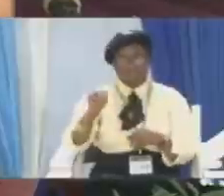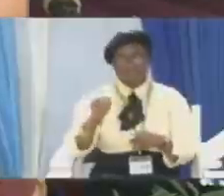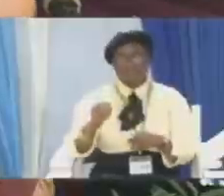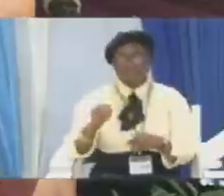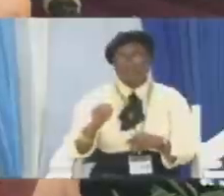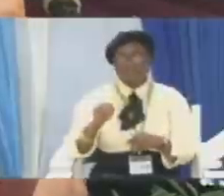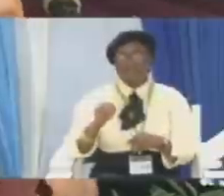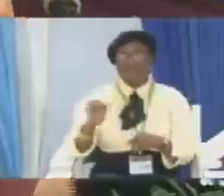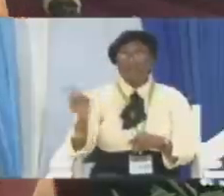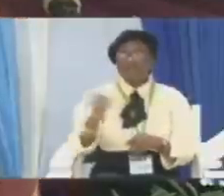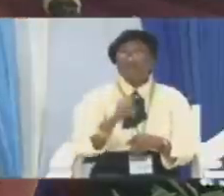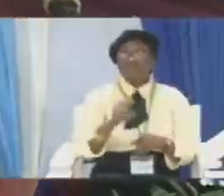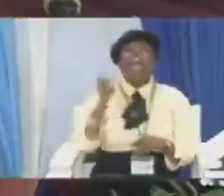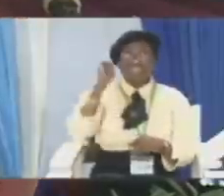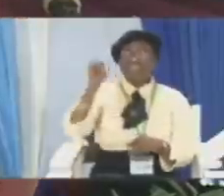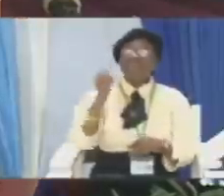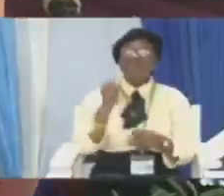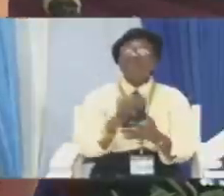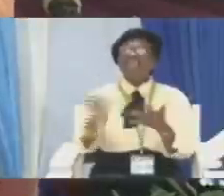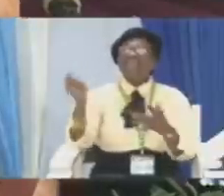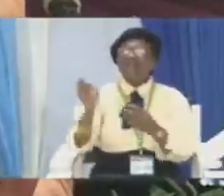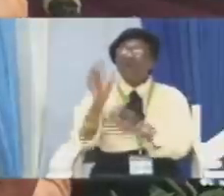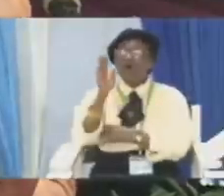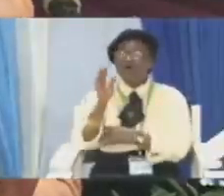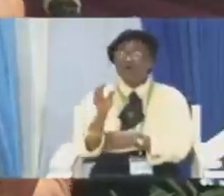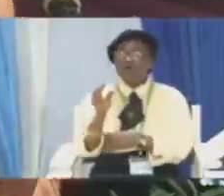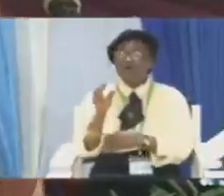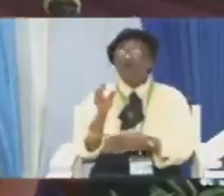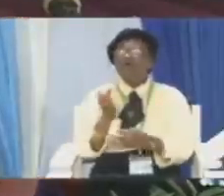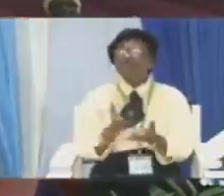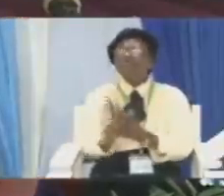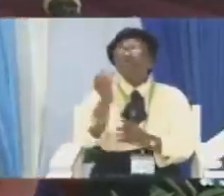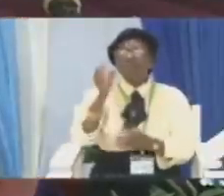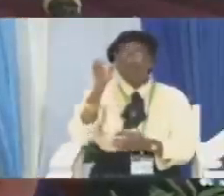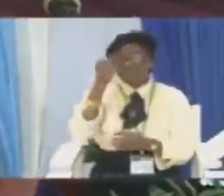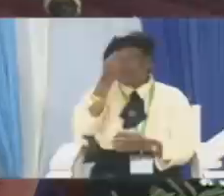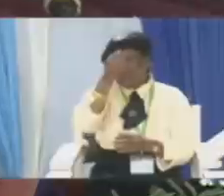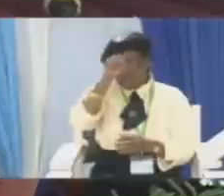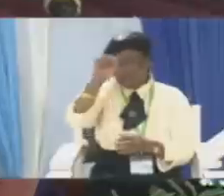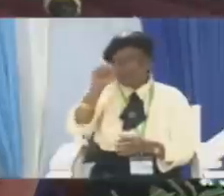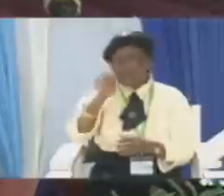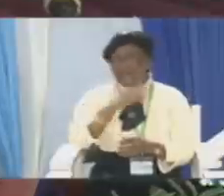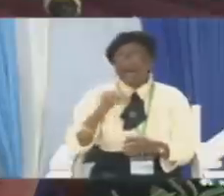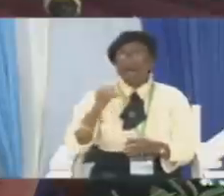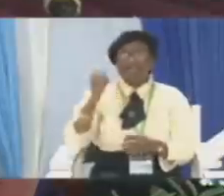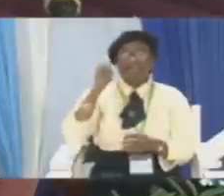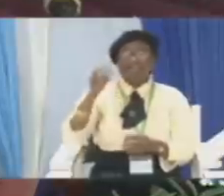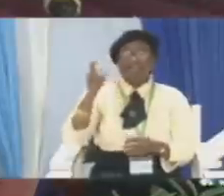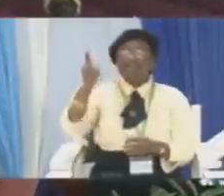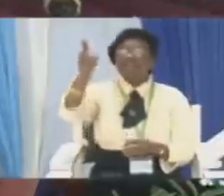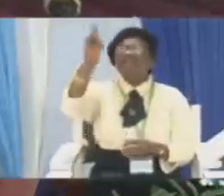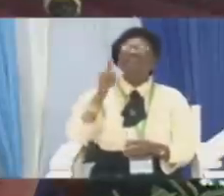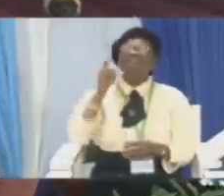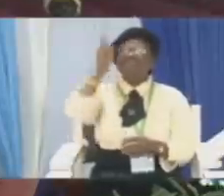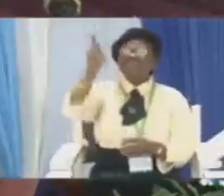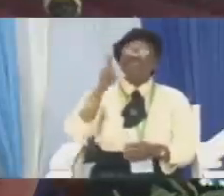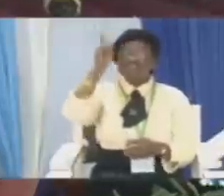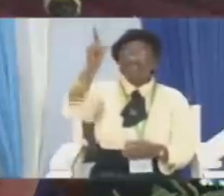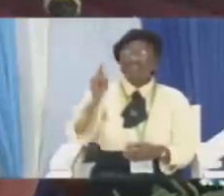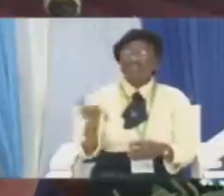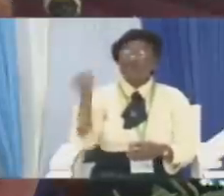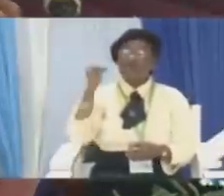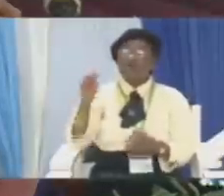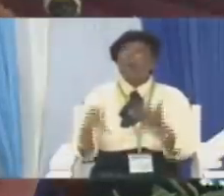God through disobedience, and his destiny was cut short. There are those who said,